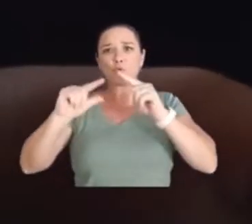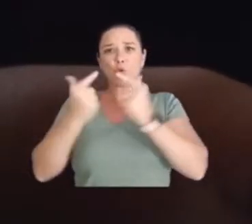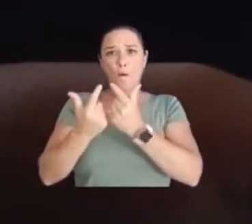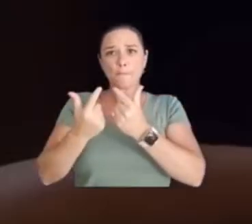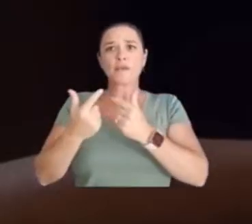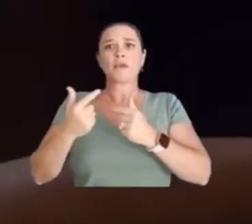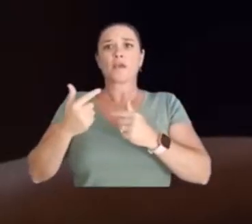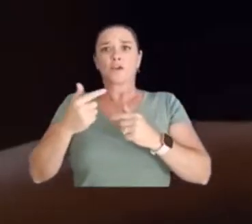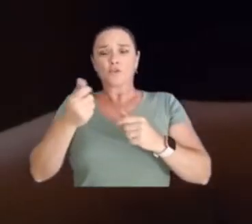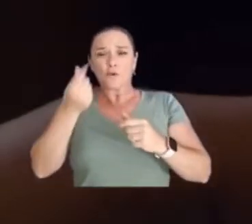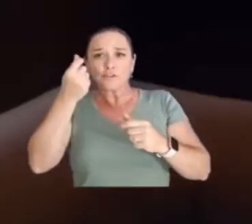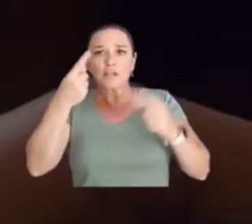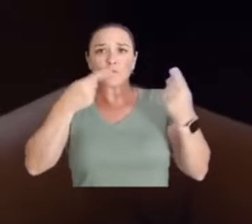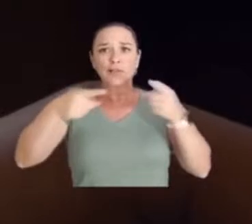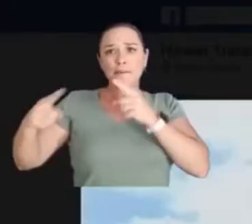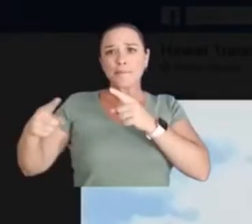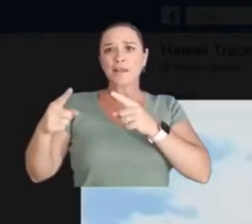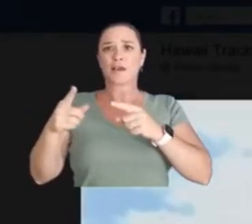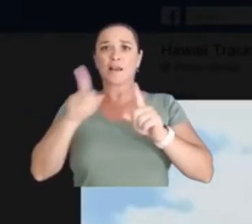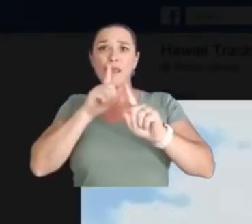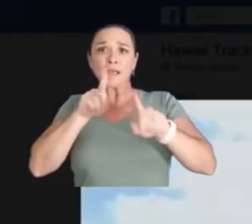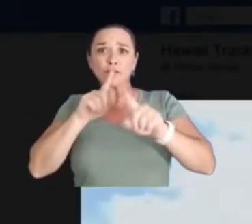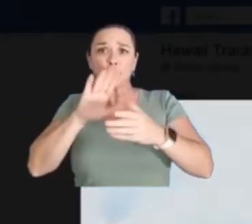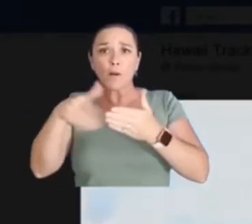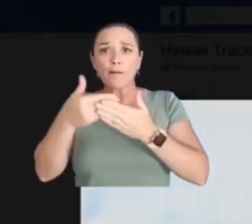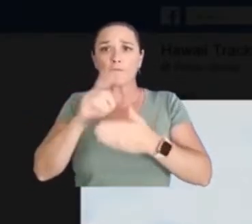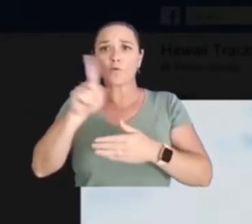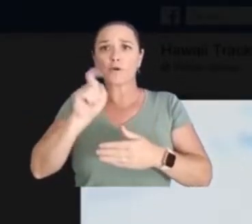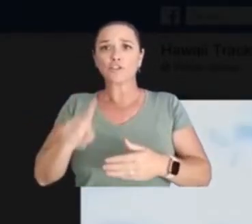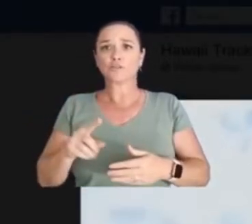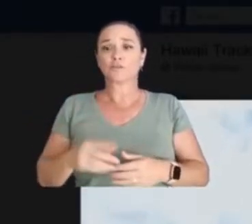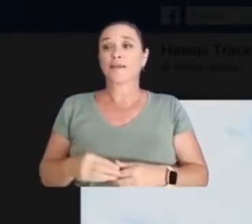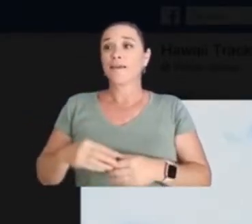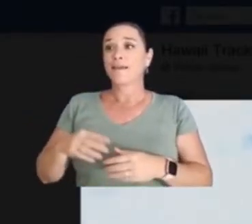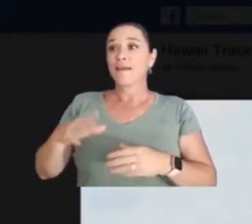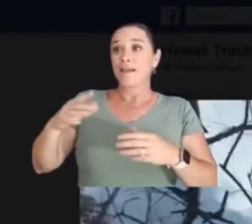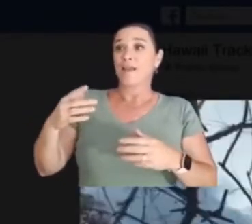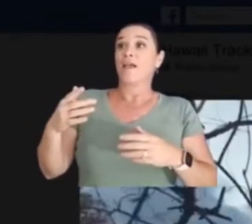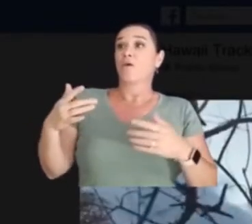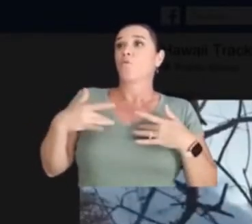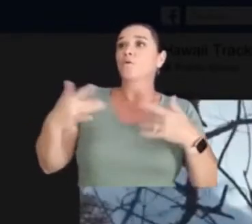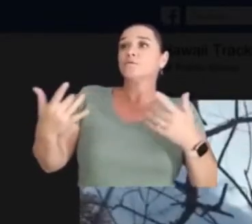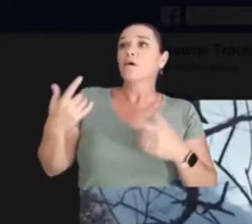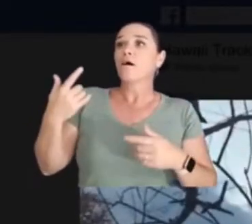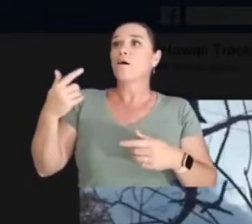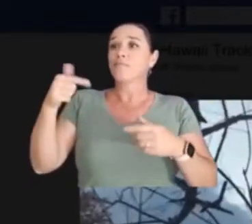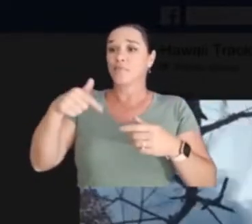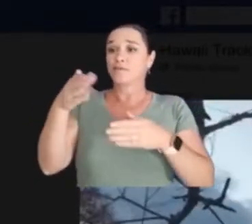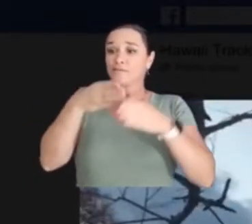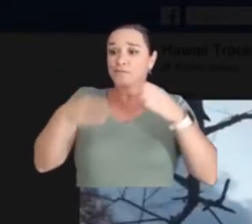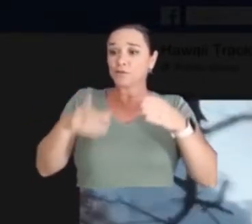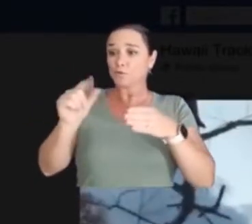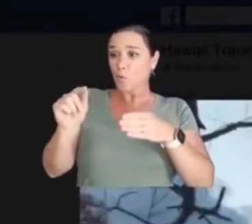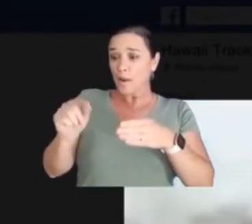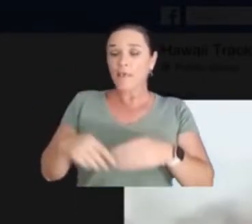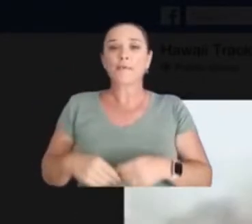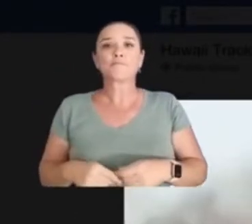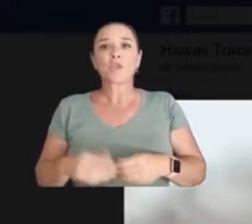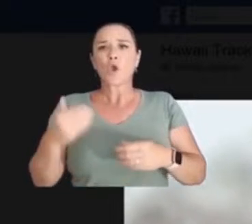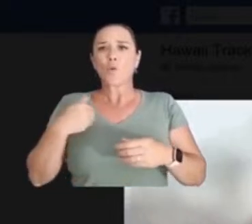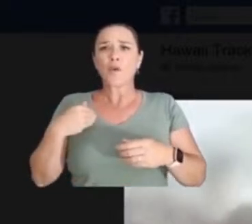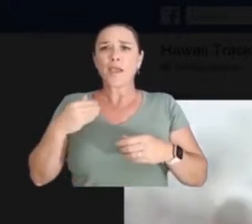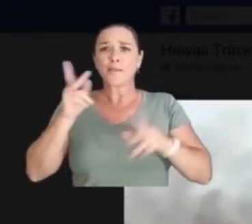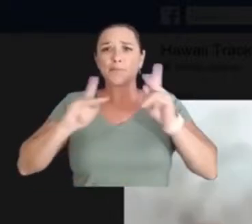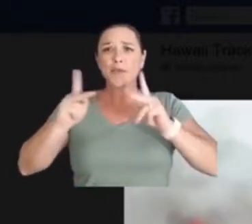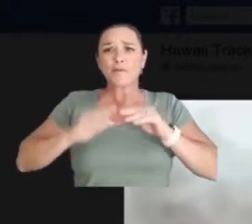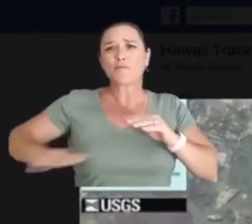get their questions answered. Hey, how's it going? We're live. This is Fissure 20. We had hundreds of people all throughout the